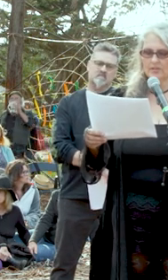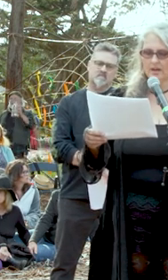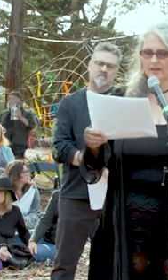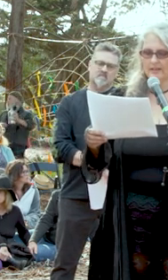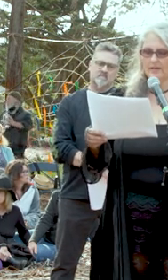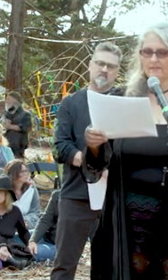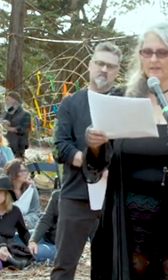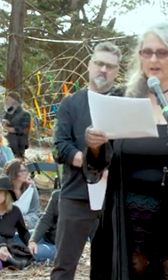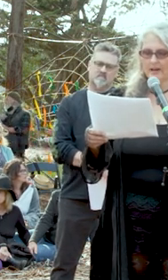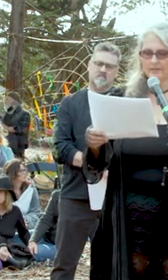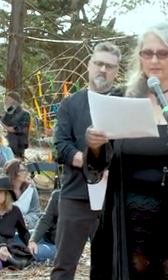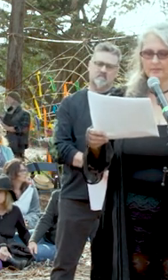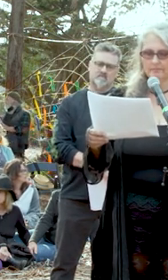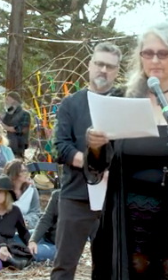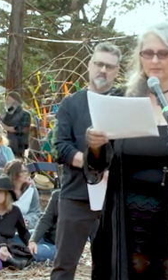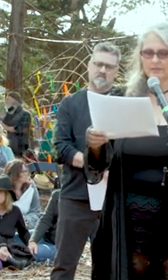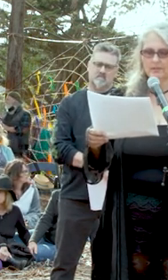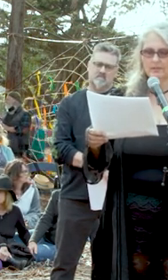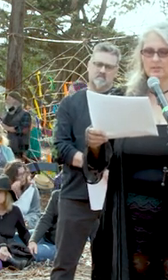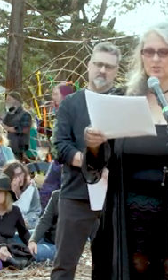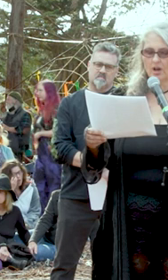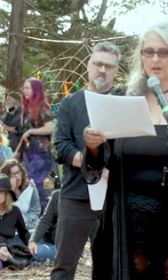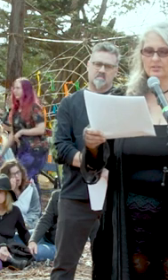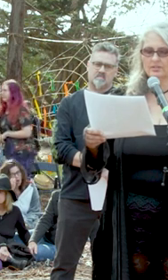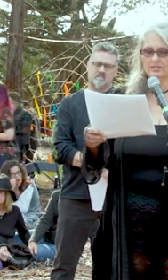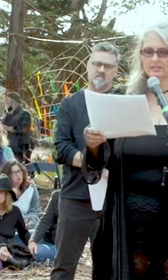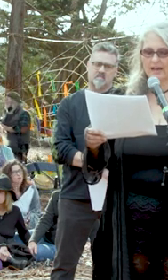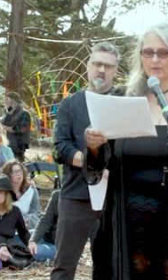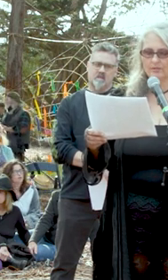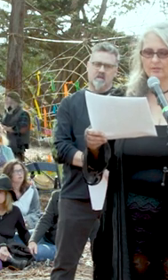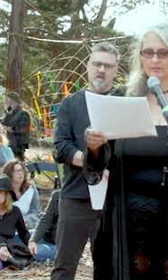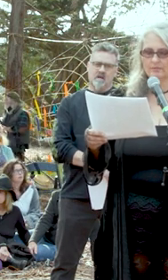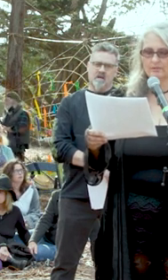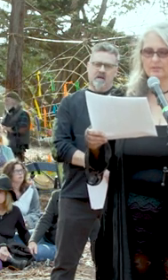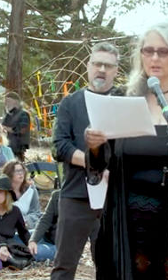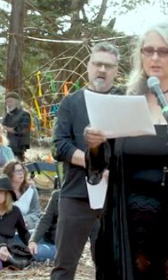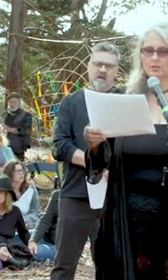Joseph John Vakayon. Josh Stout.